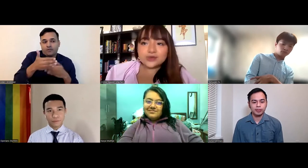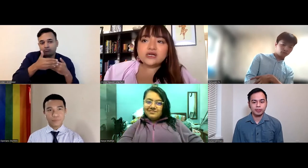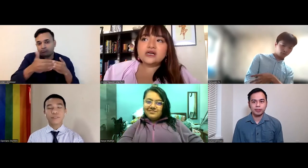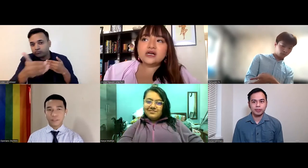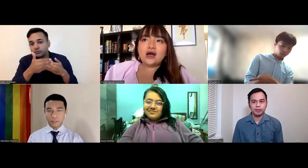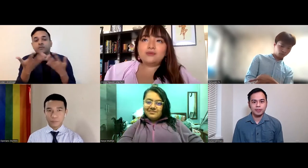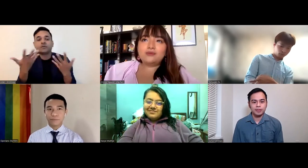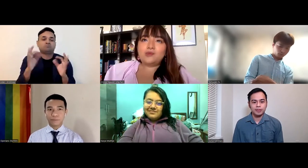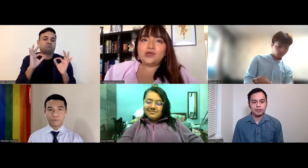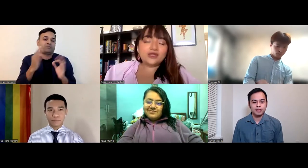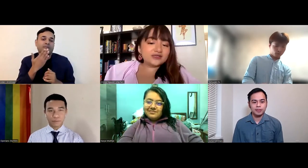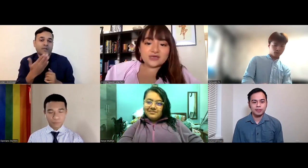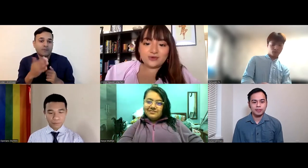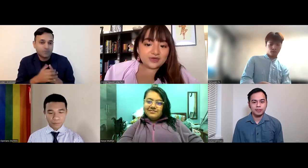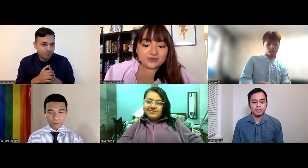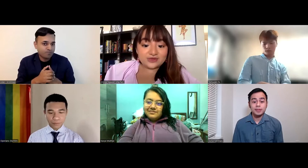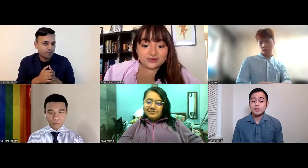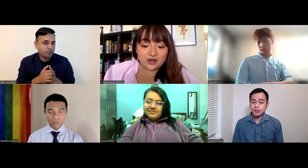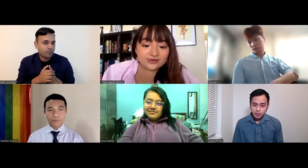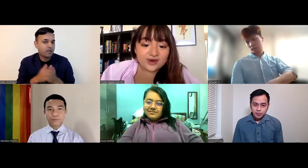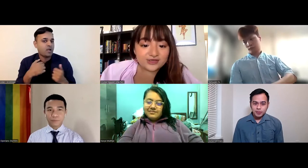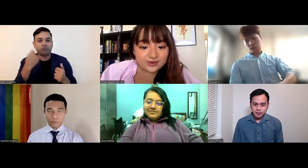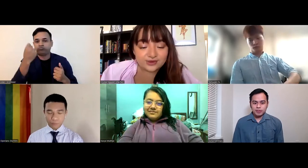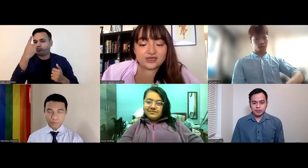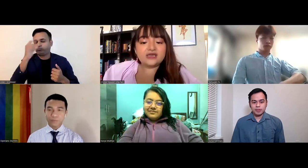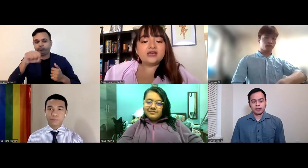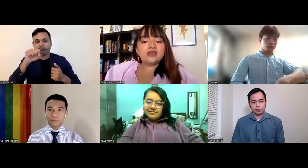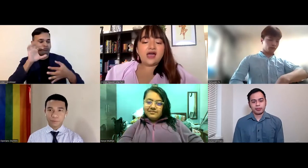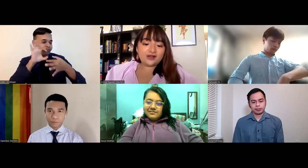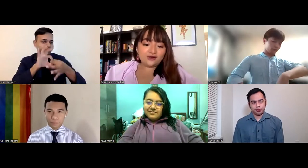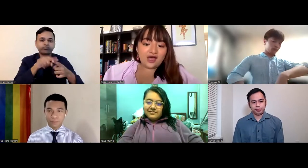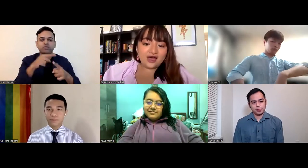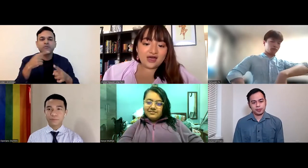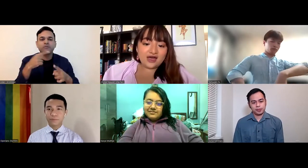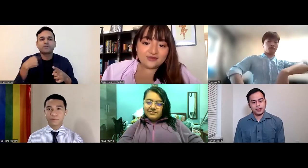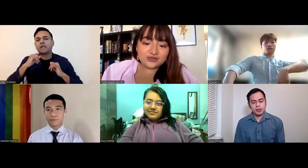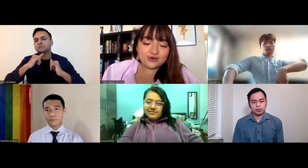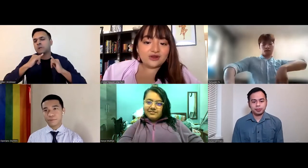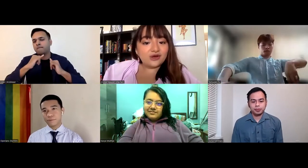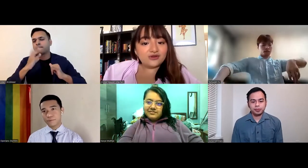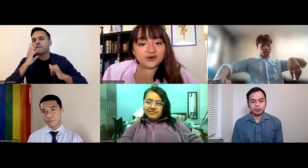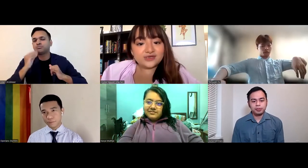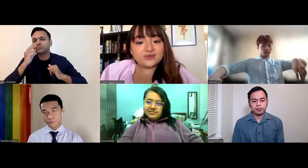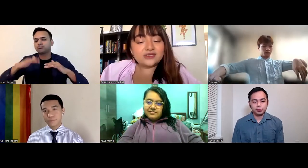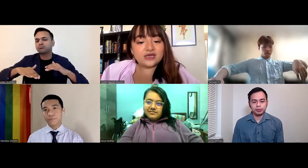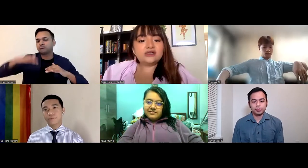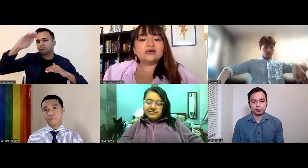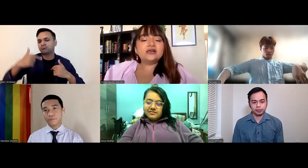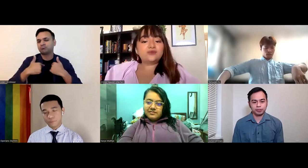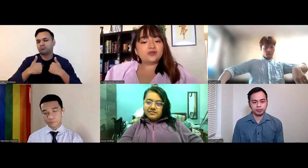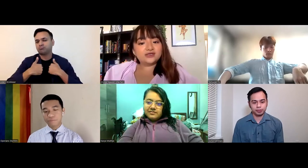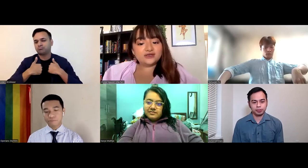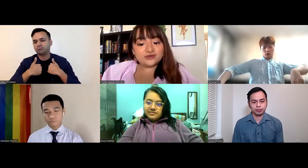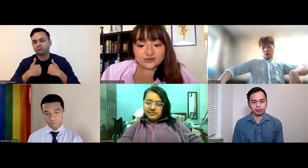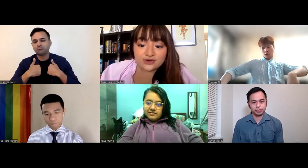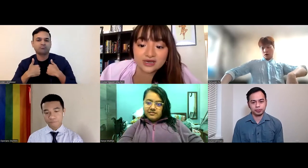room with non-disabled people as well. So I totally echo that. And I'm sure that a lot of participants here can